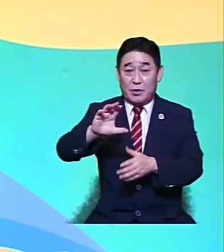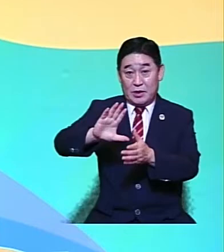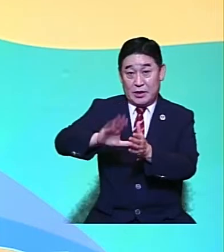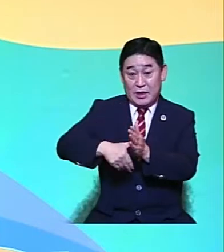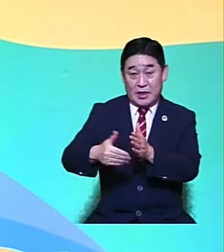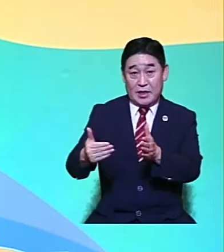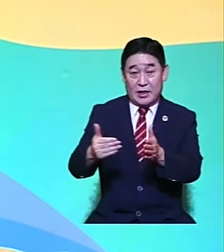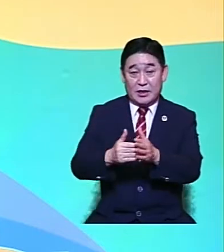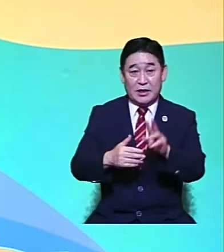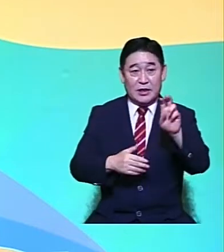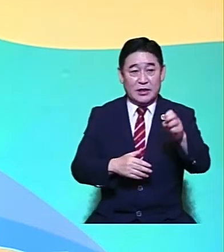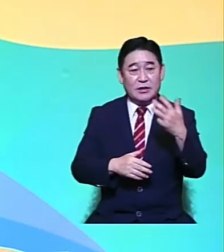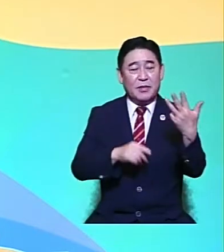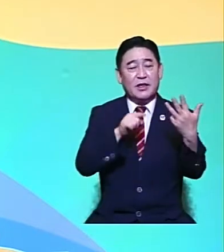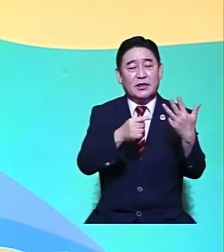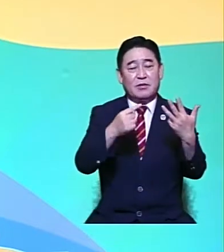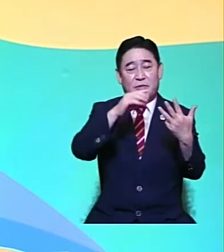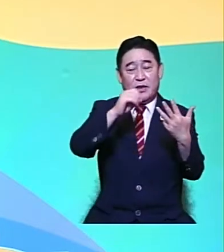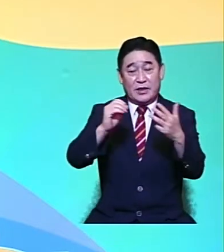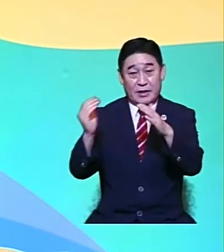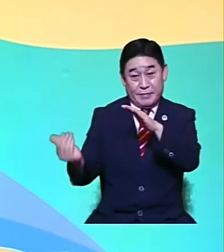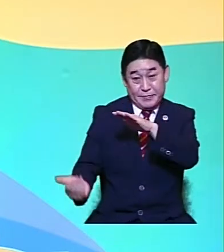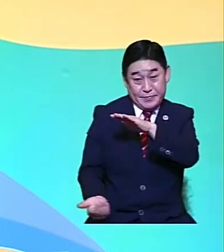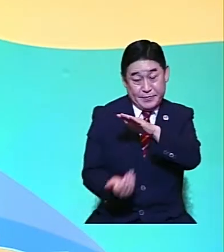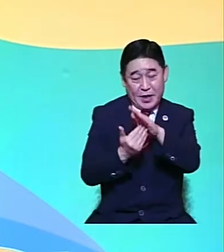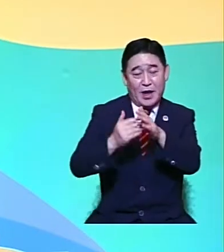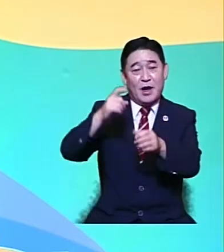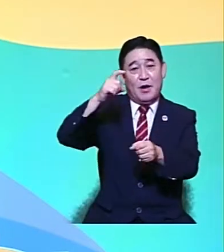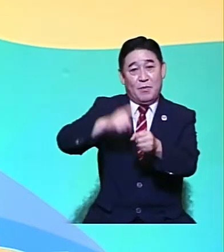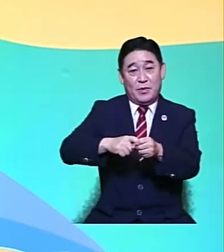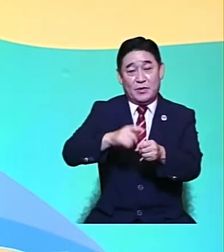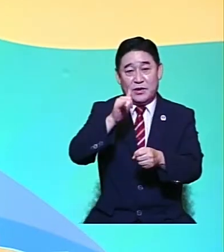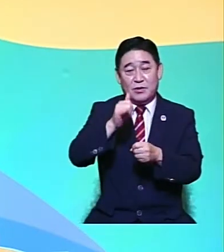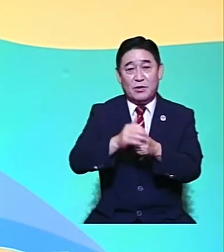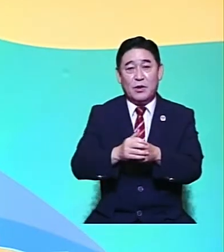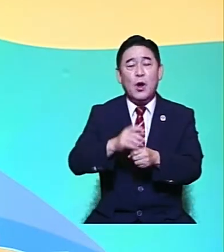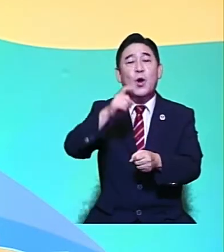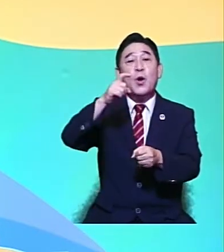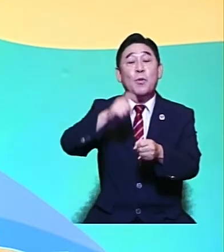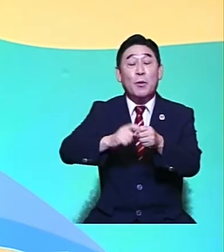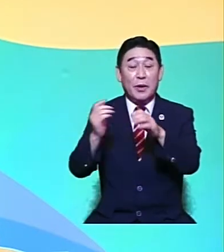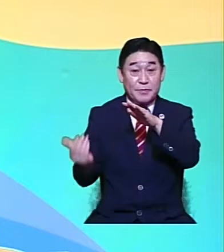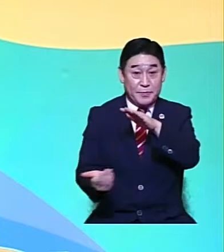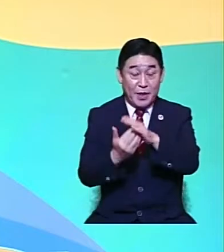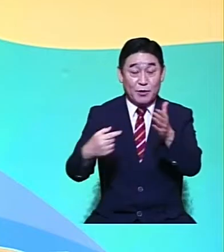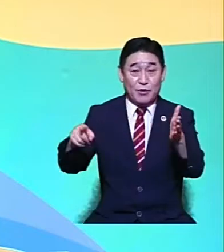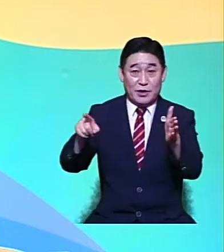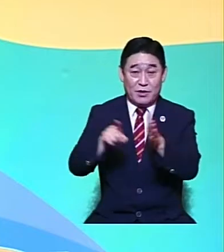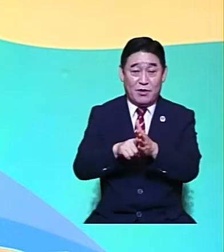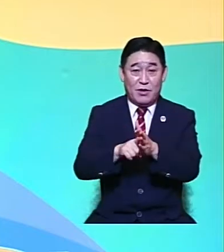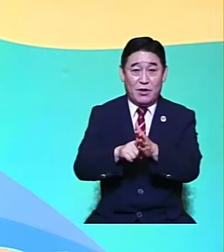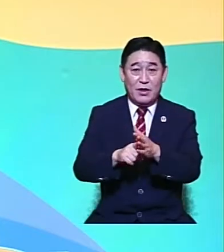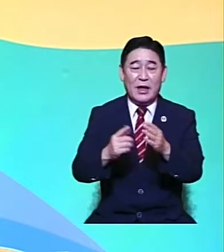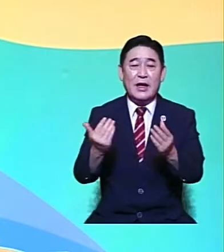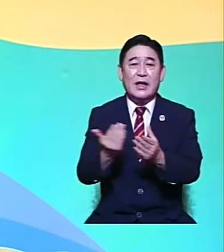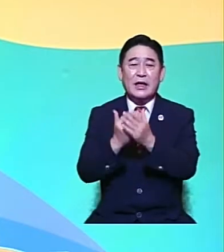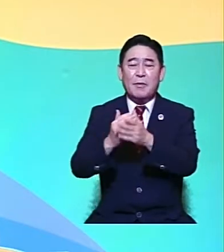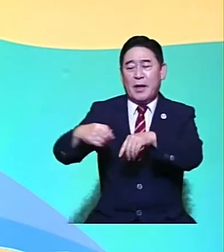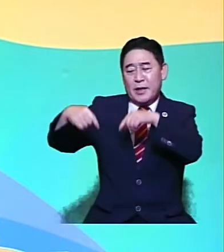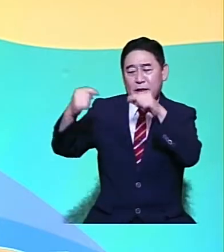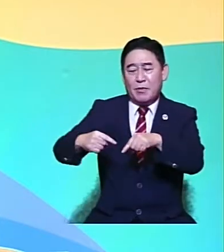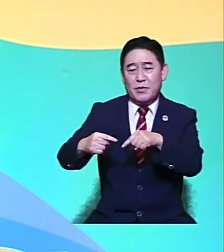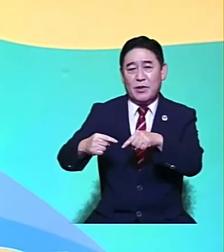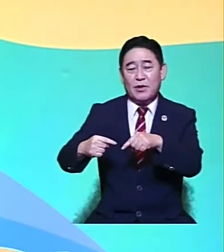the target, development cooperation needs to be expanded in its target sectors, such as